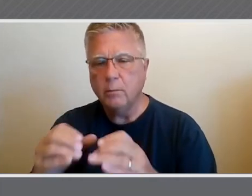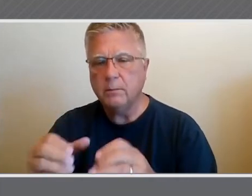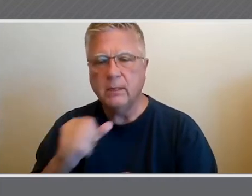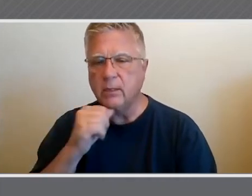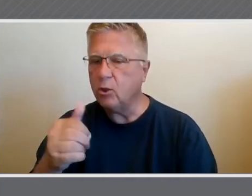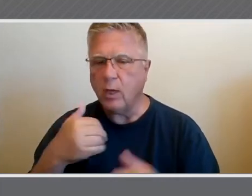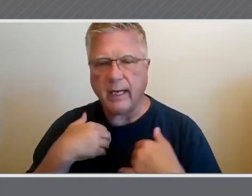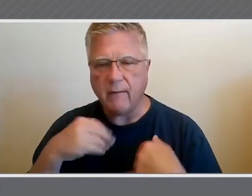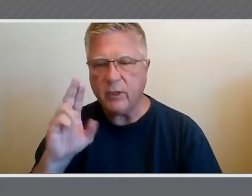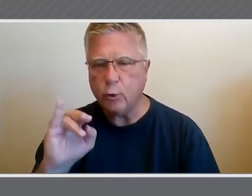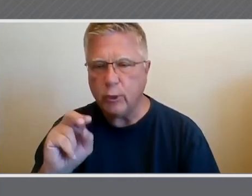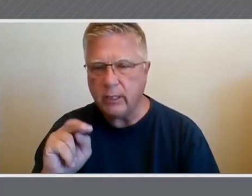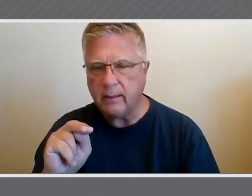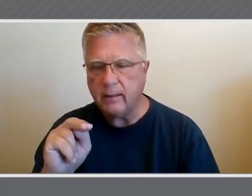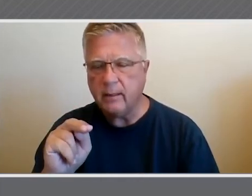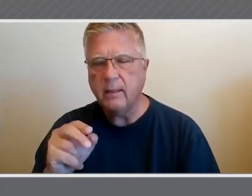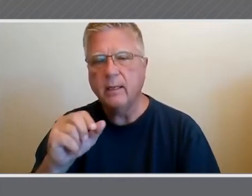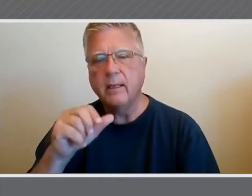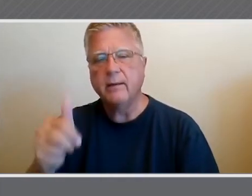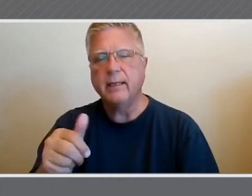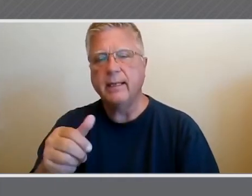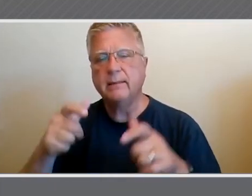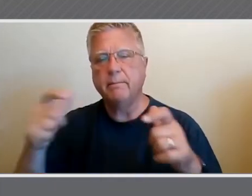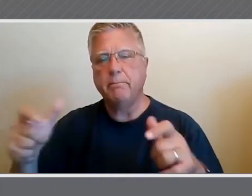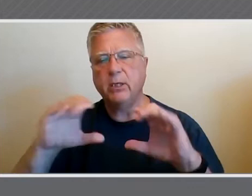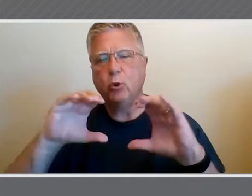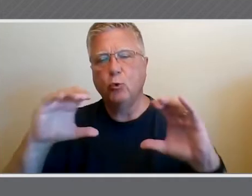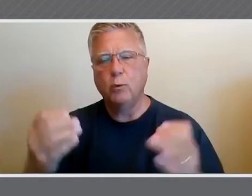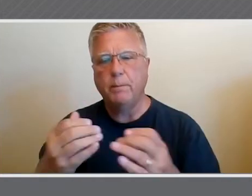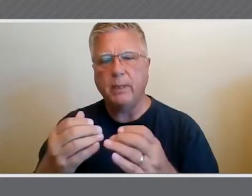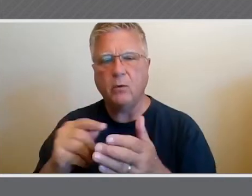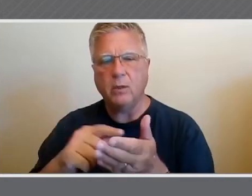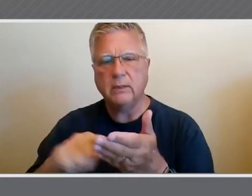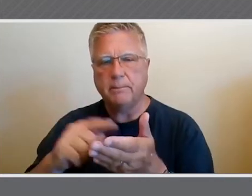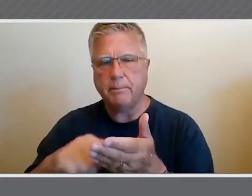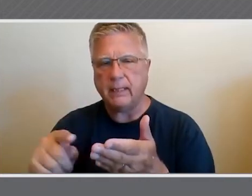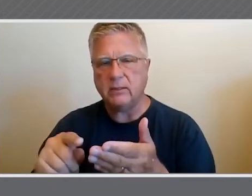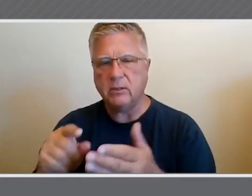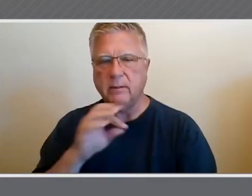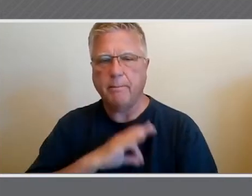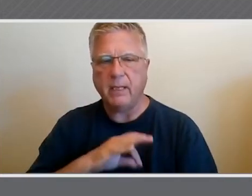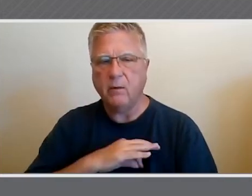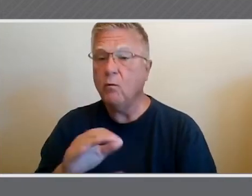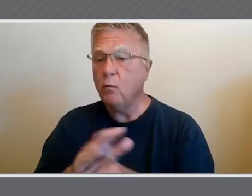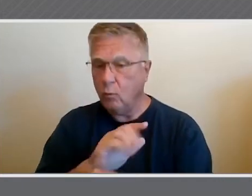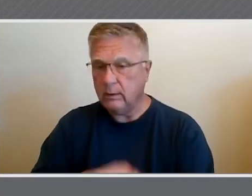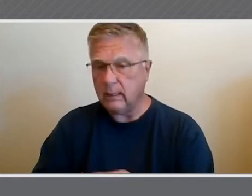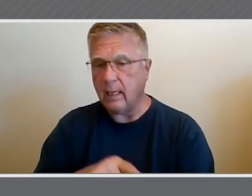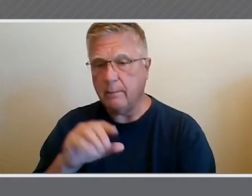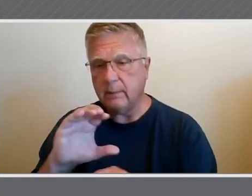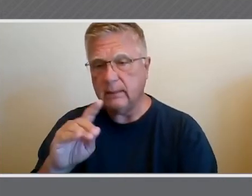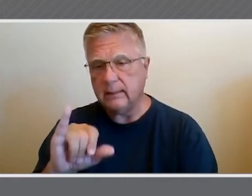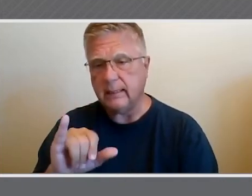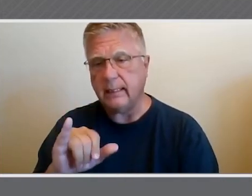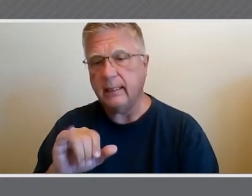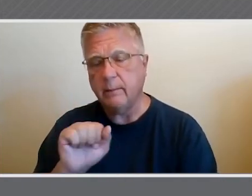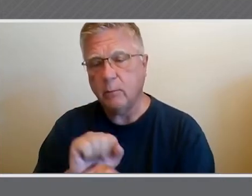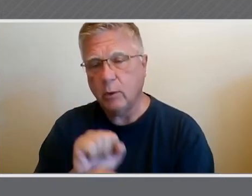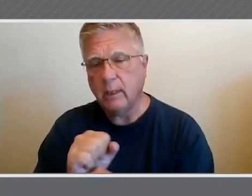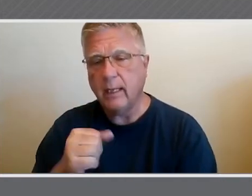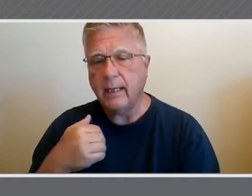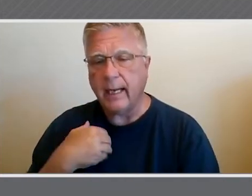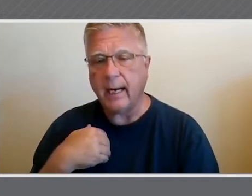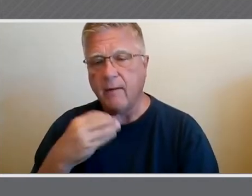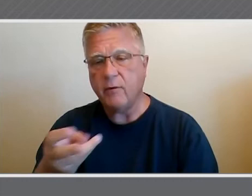The next major grouping of expenses are benefits. Full-time city employees are eligible for the following benefits, depending on their